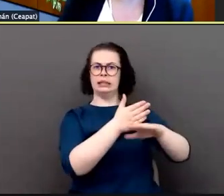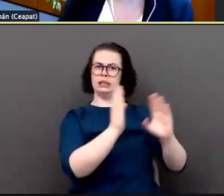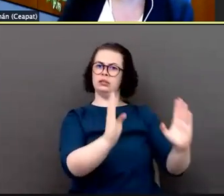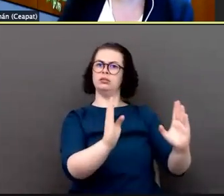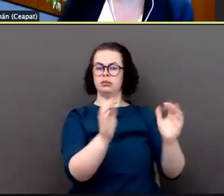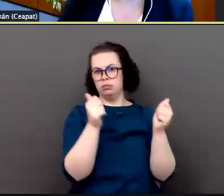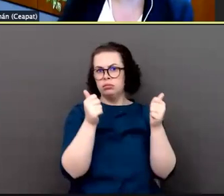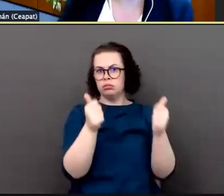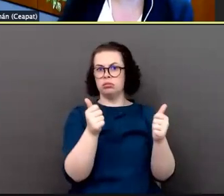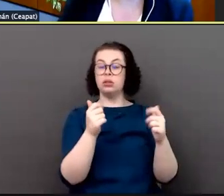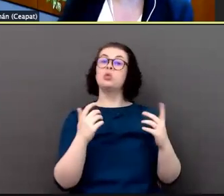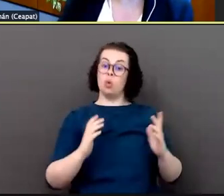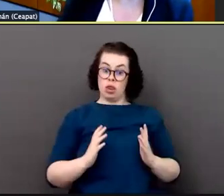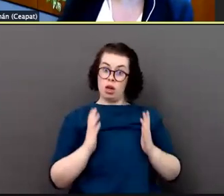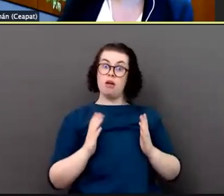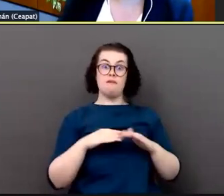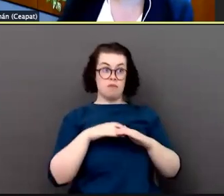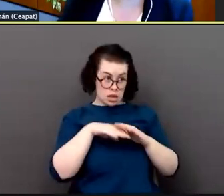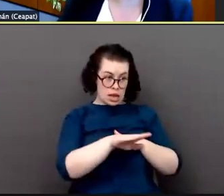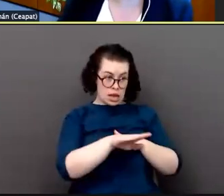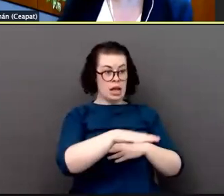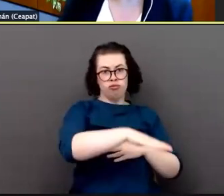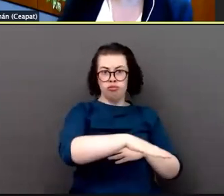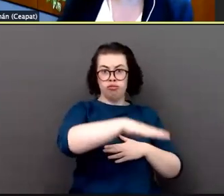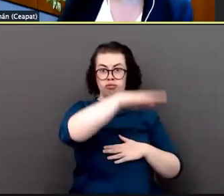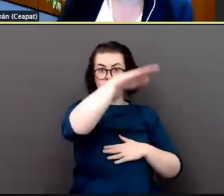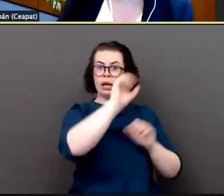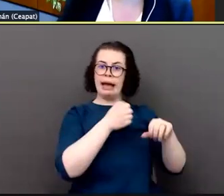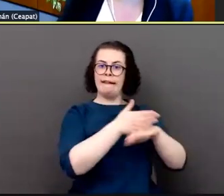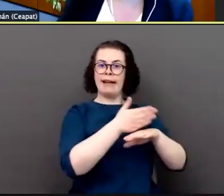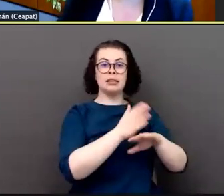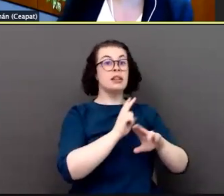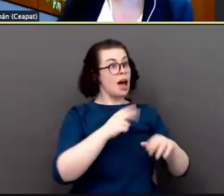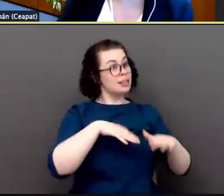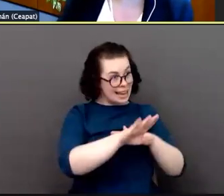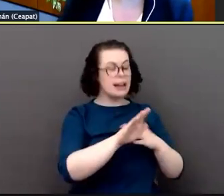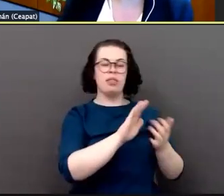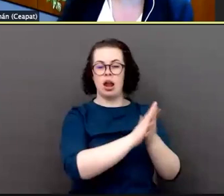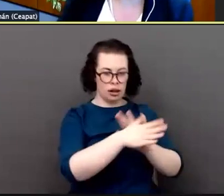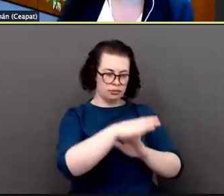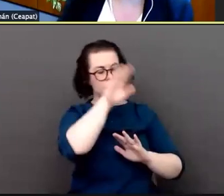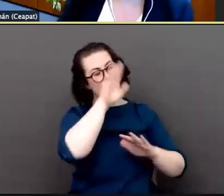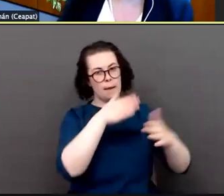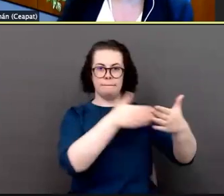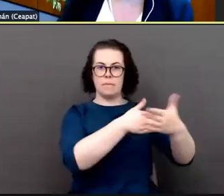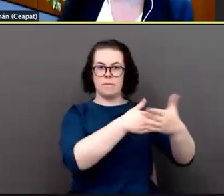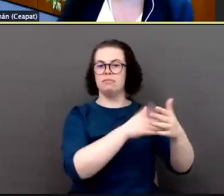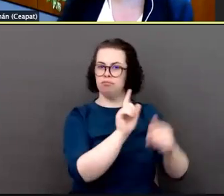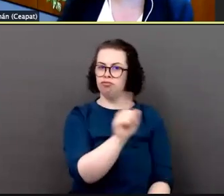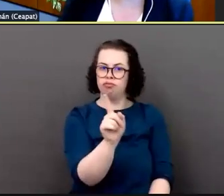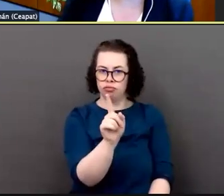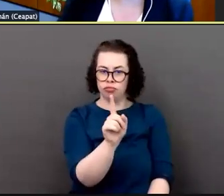their lifespan. In addition, it is a success in the standard to